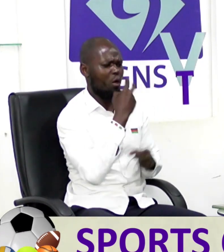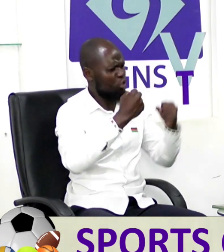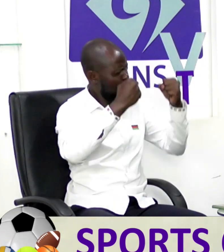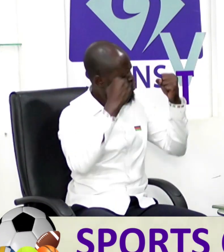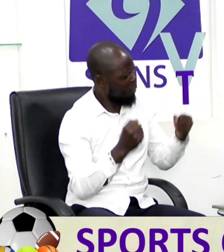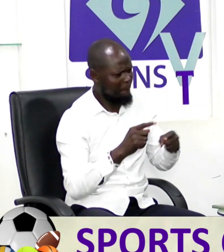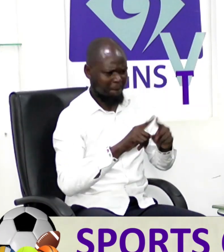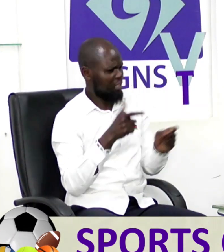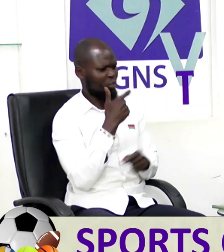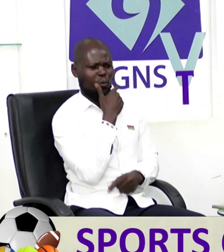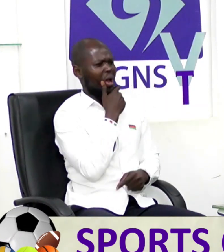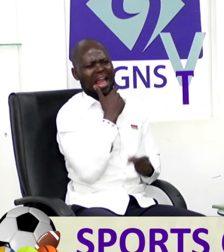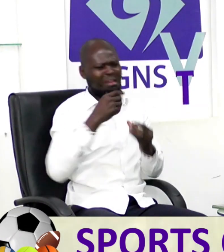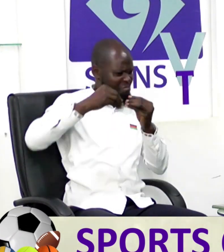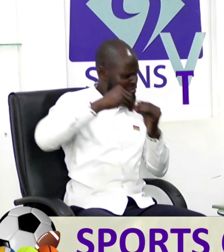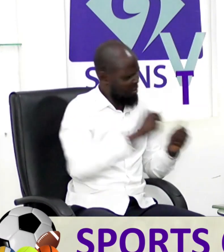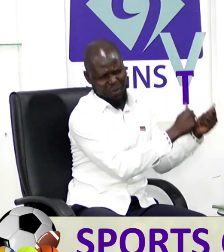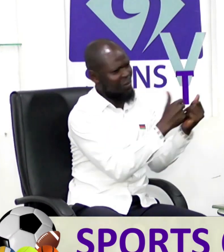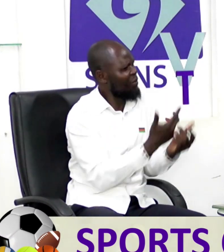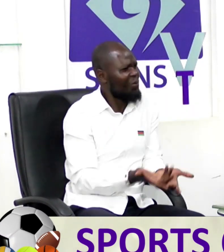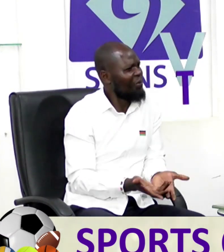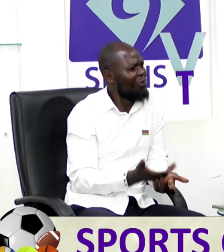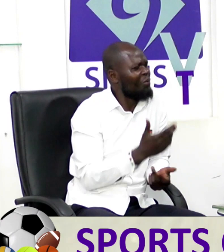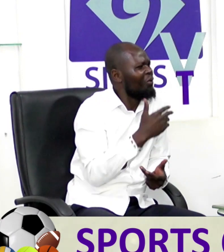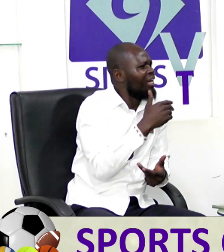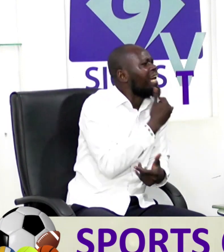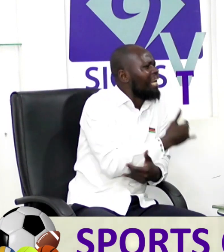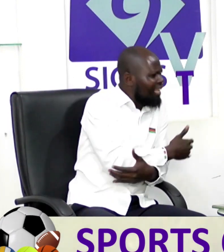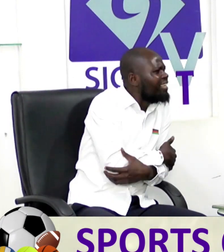can take the cup?